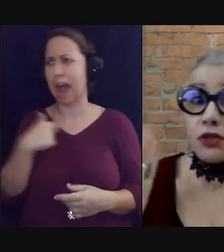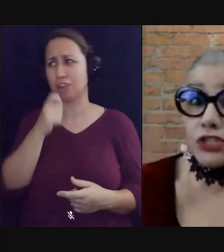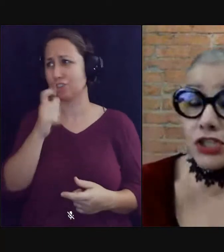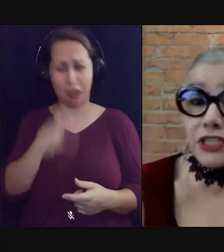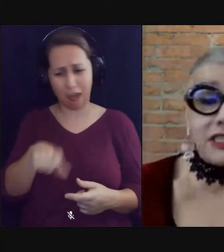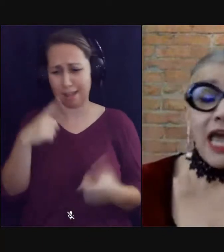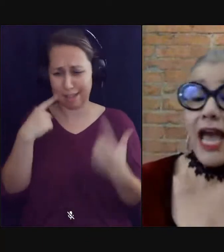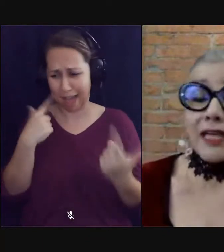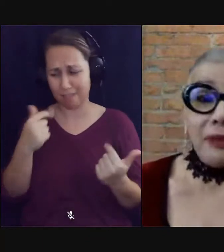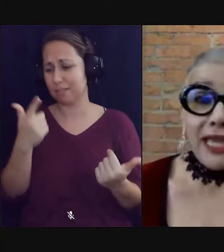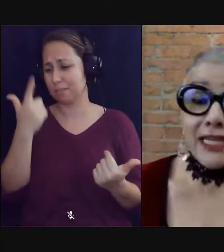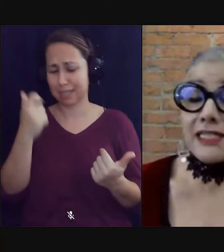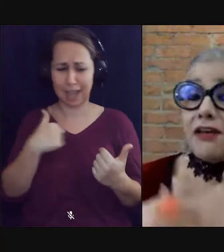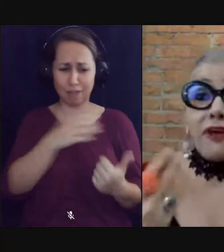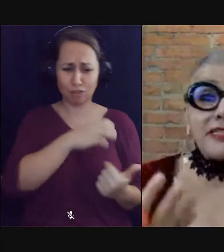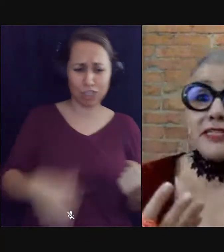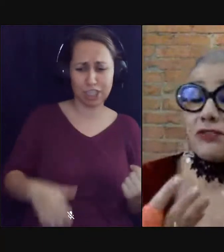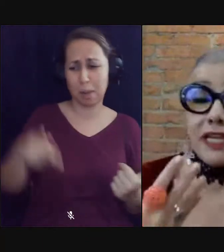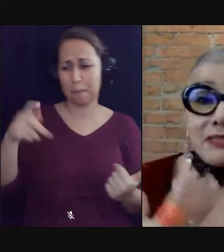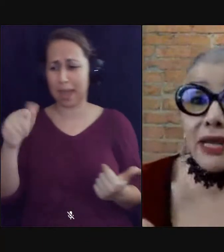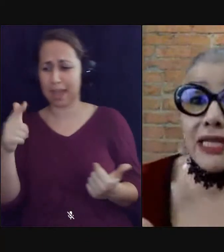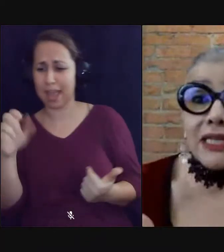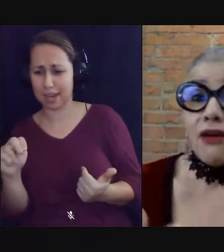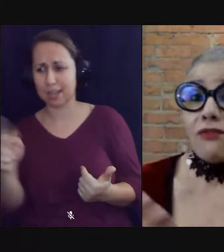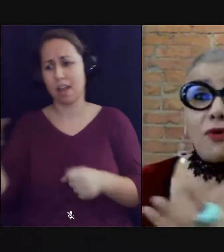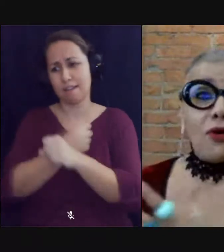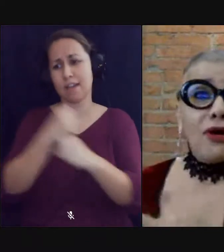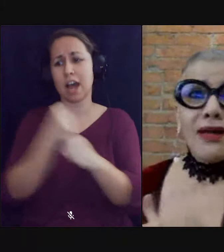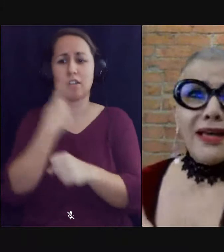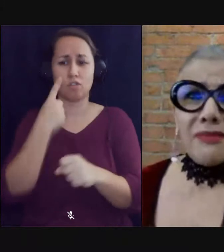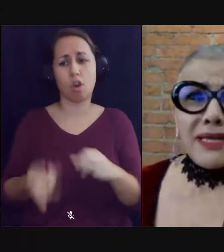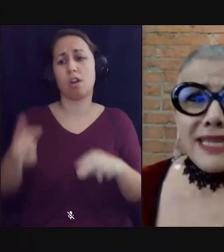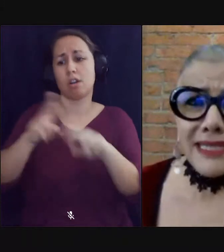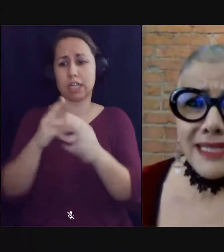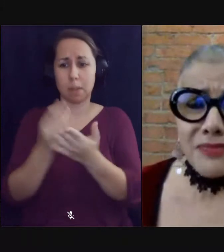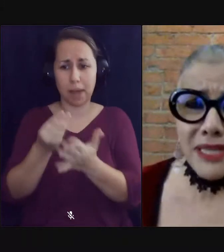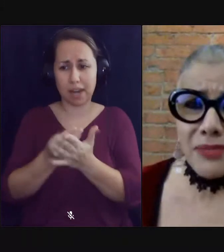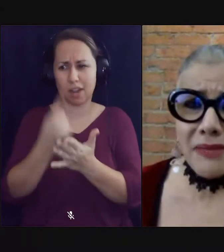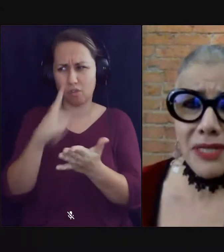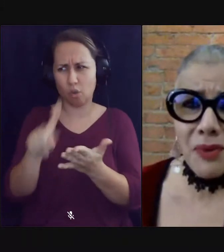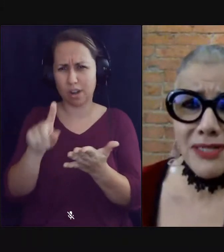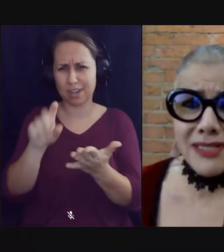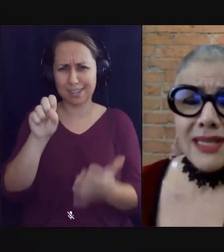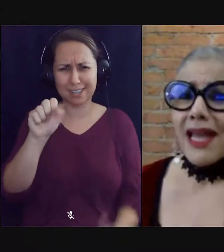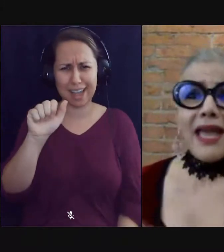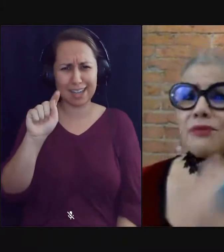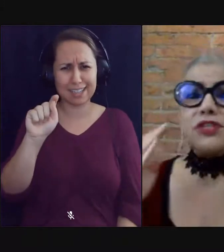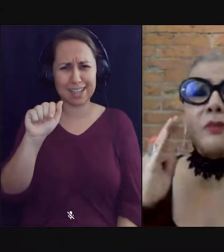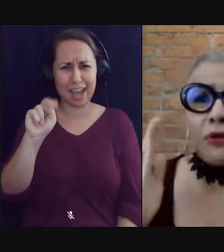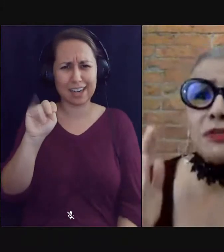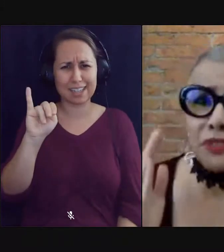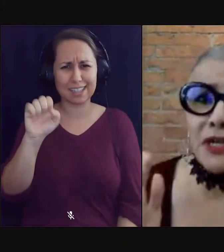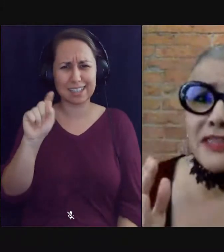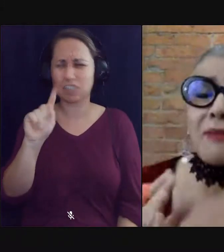got Christians and paganists fighting to raise money for a Satanist. Was that what he was? It was